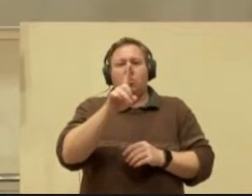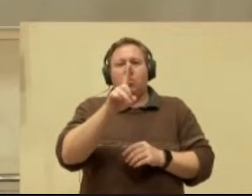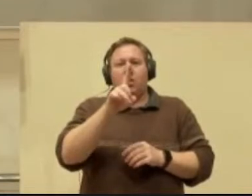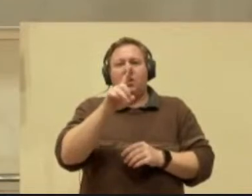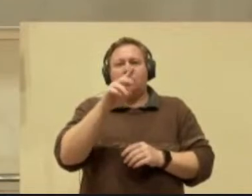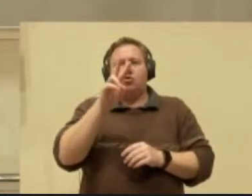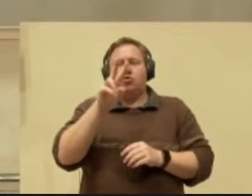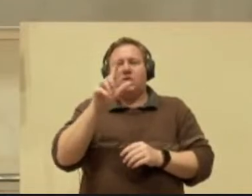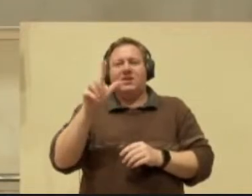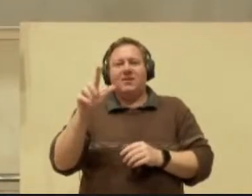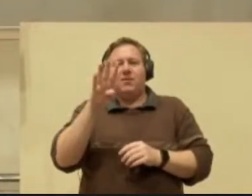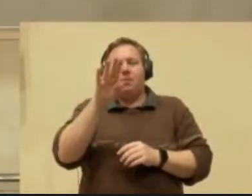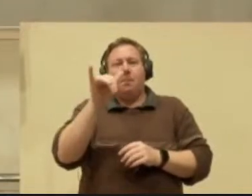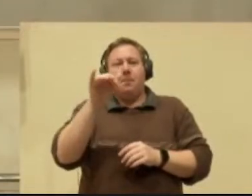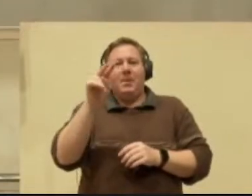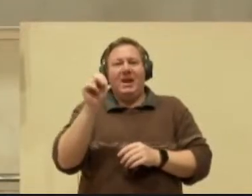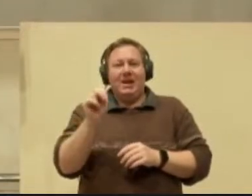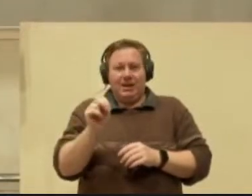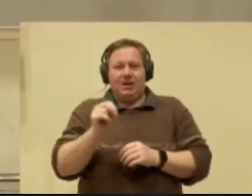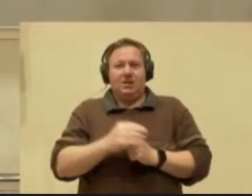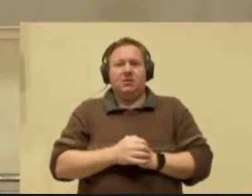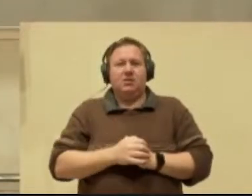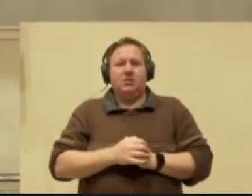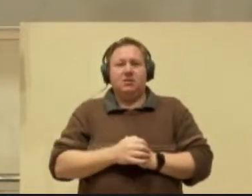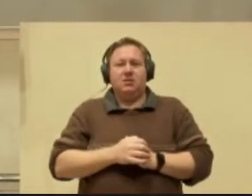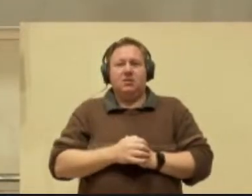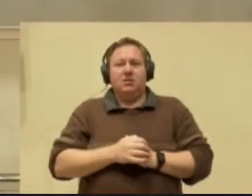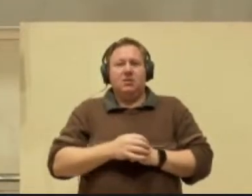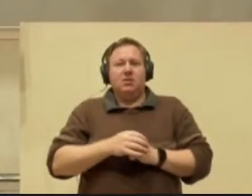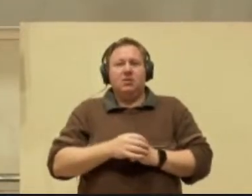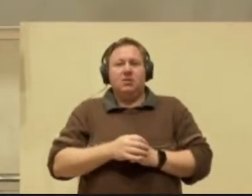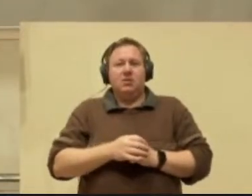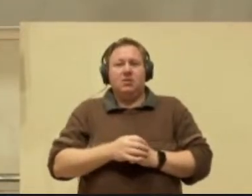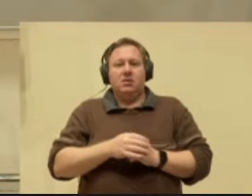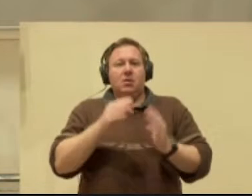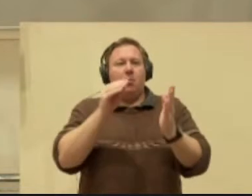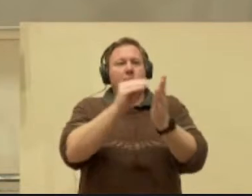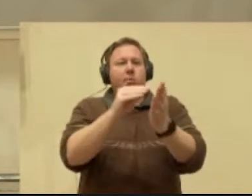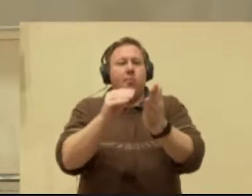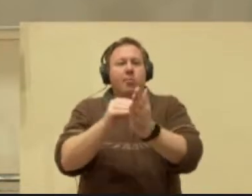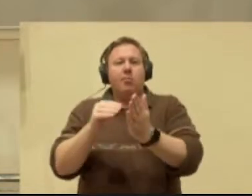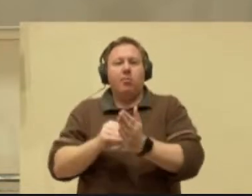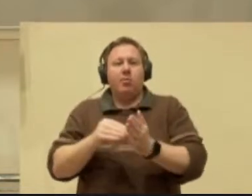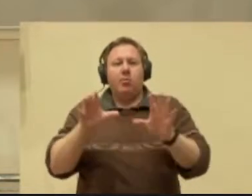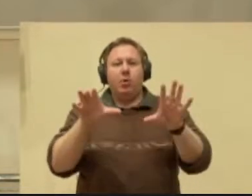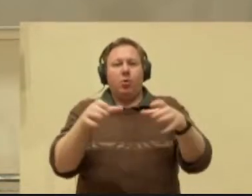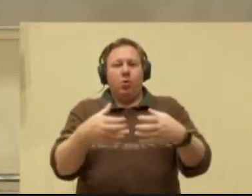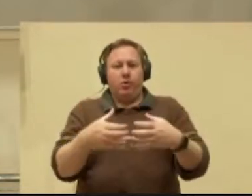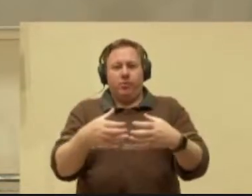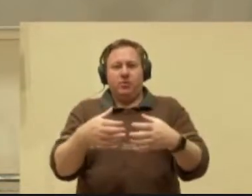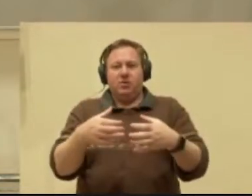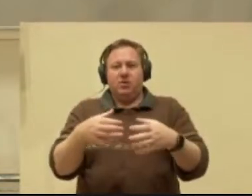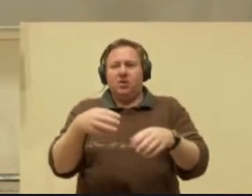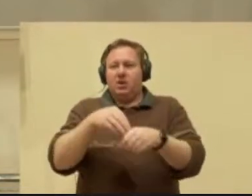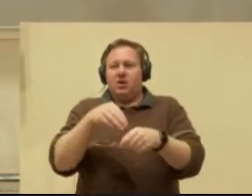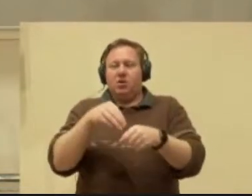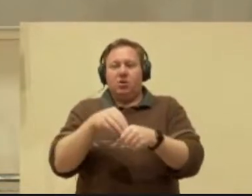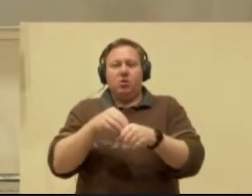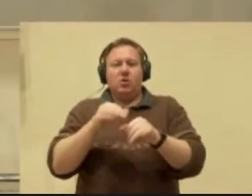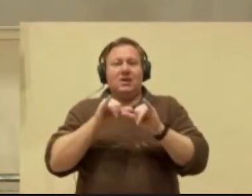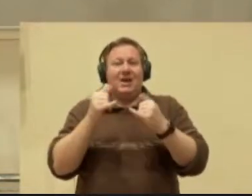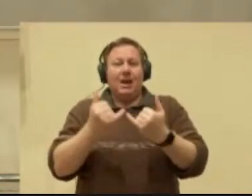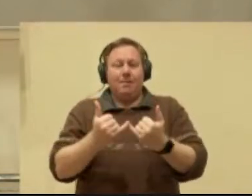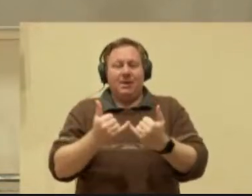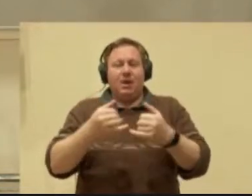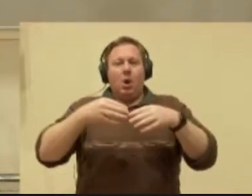billion the designated groups in these instances included companies owned by